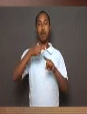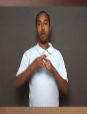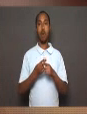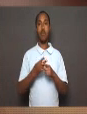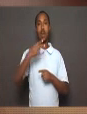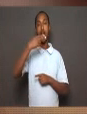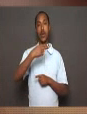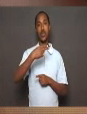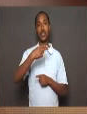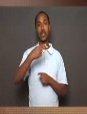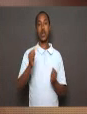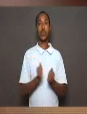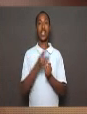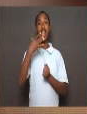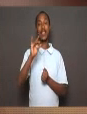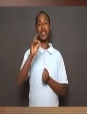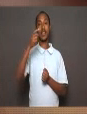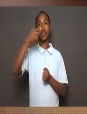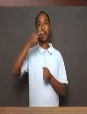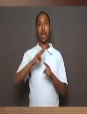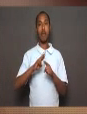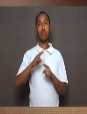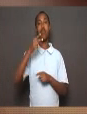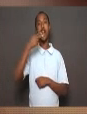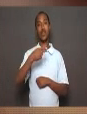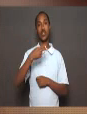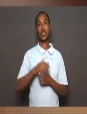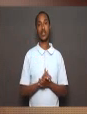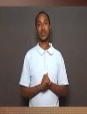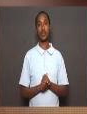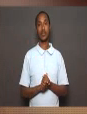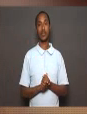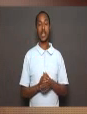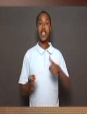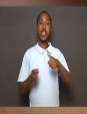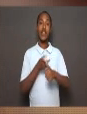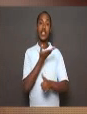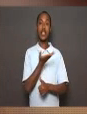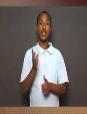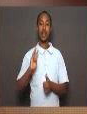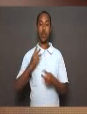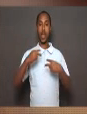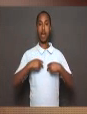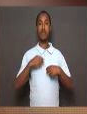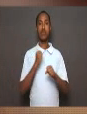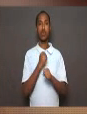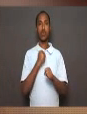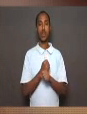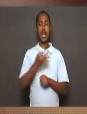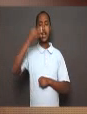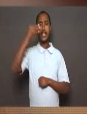hydrogen reacts with 18 grams of nitrogen. The first thing we have to